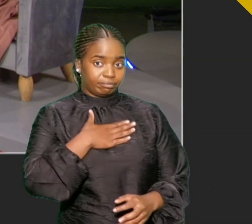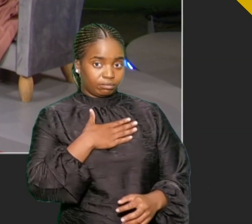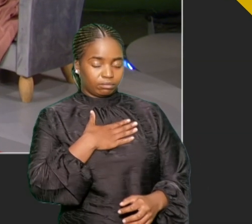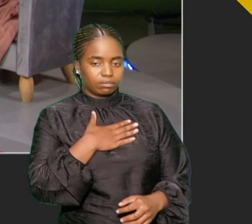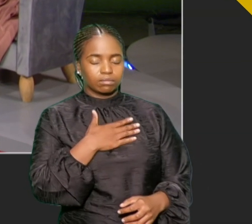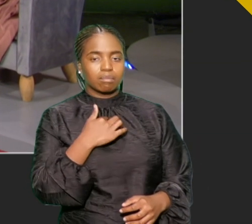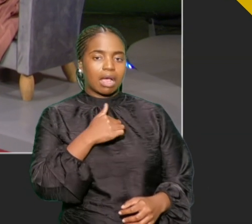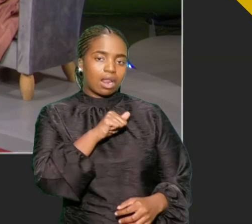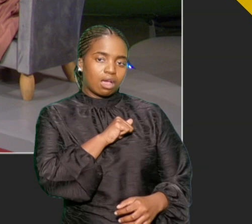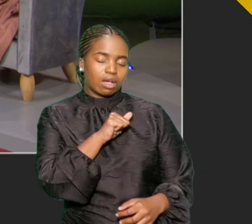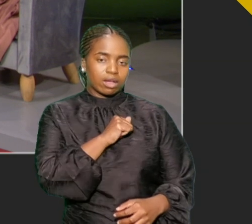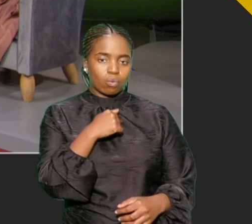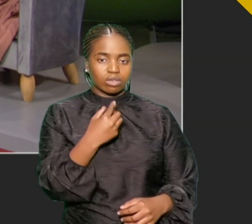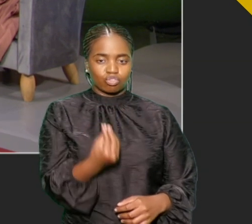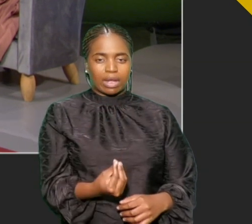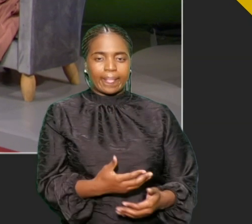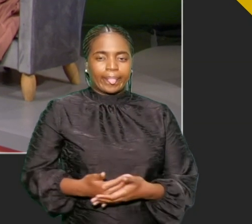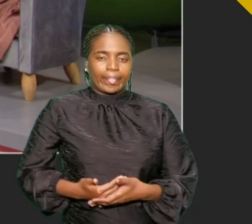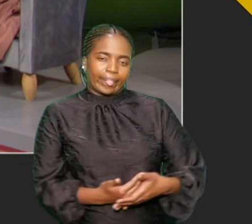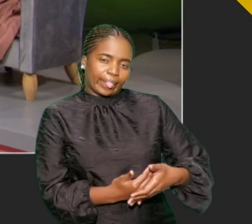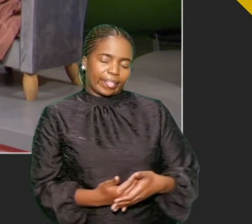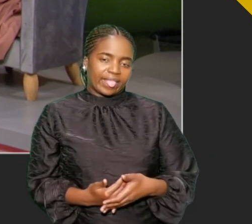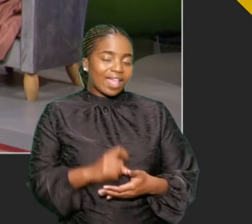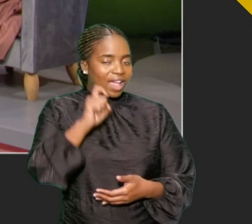was fortunate because the child was a baby. So my child